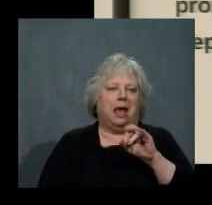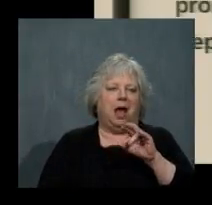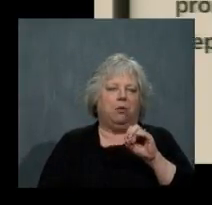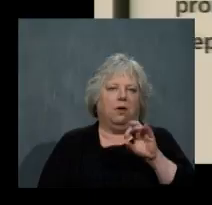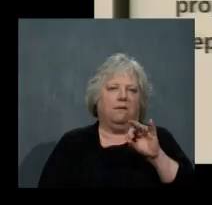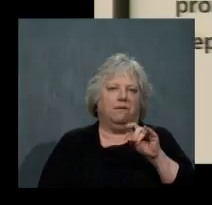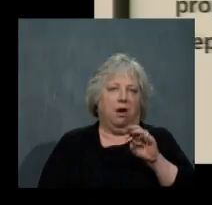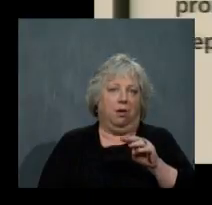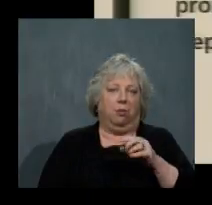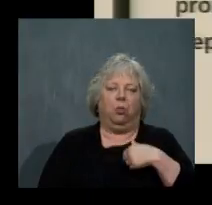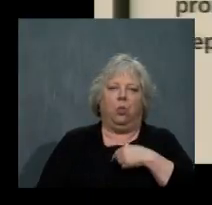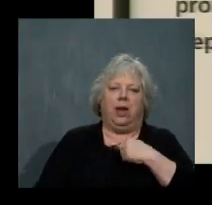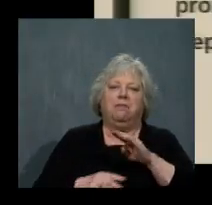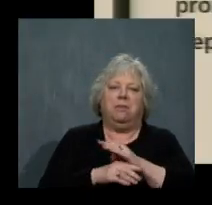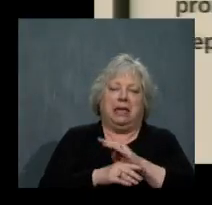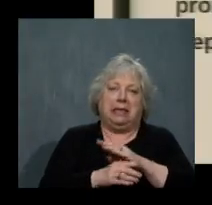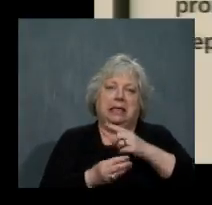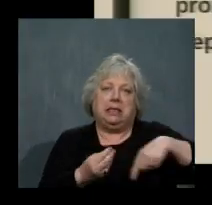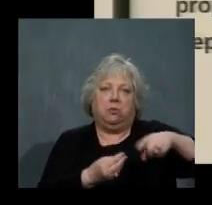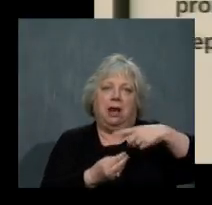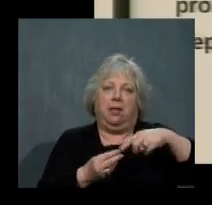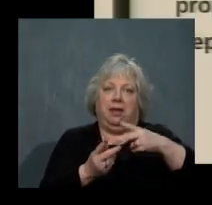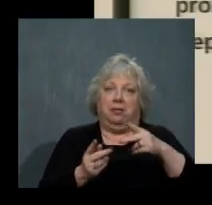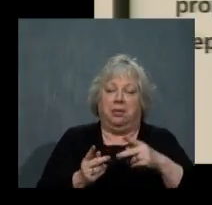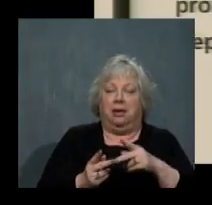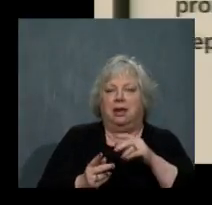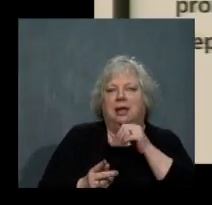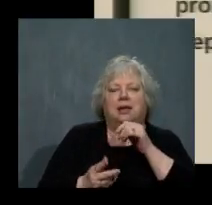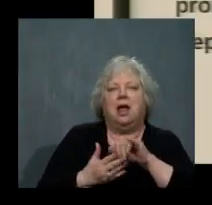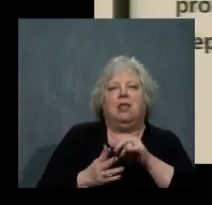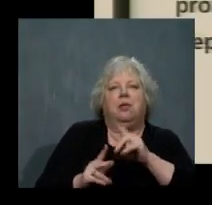business around these places, and it's not the people